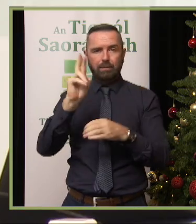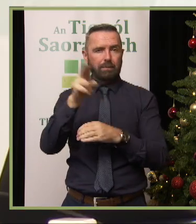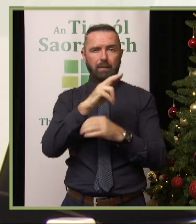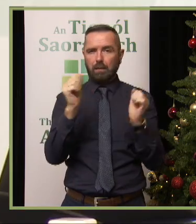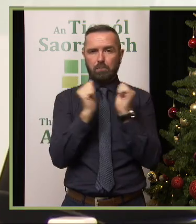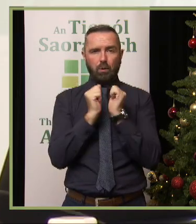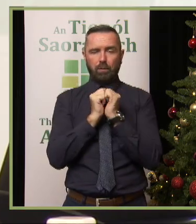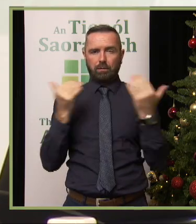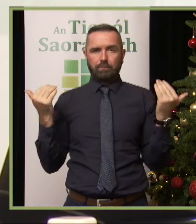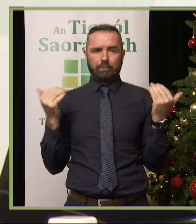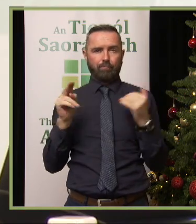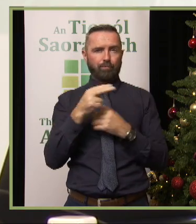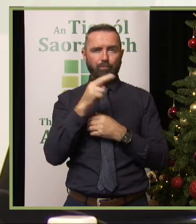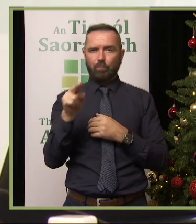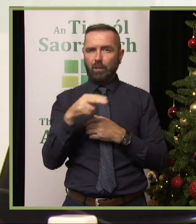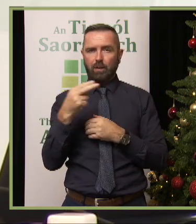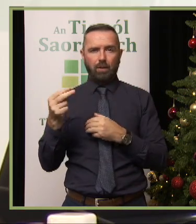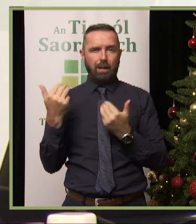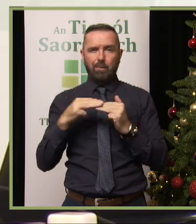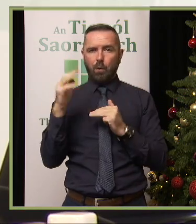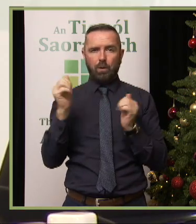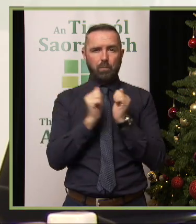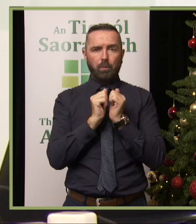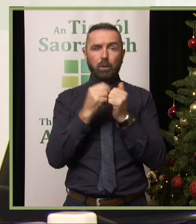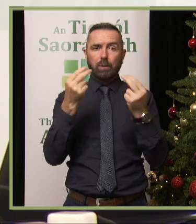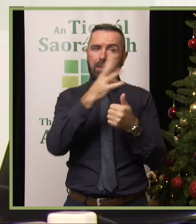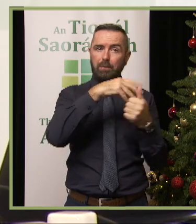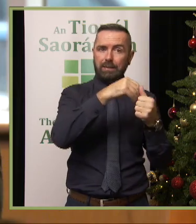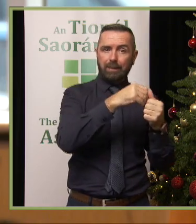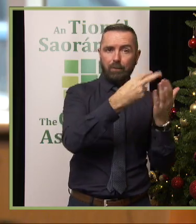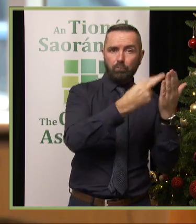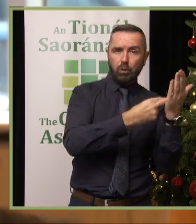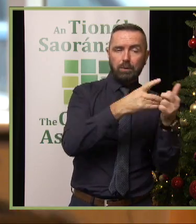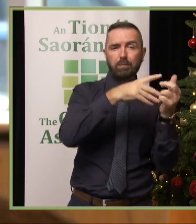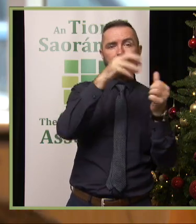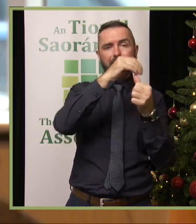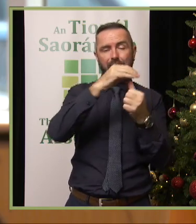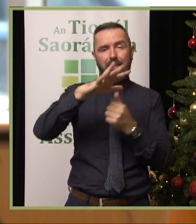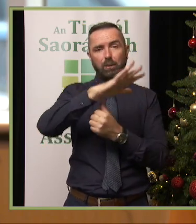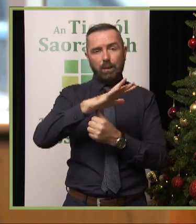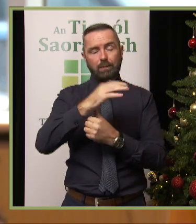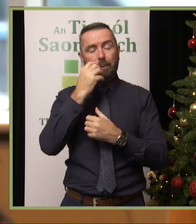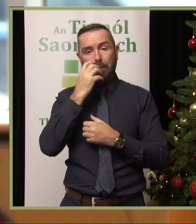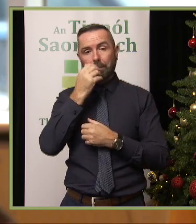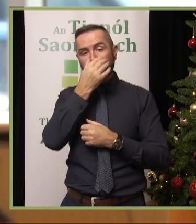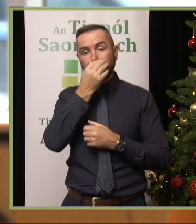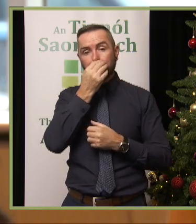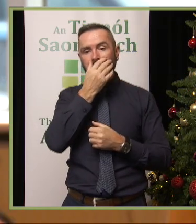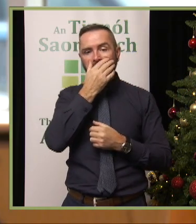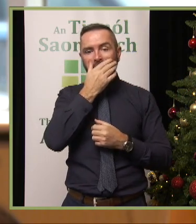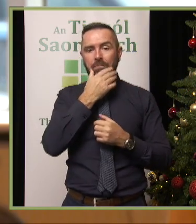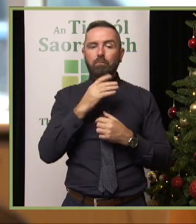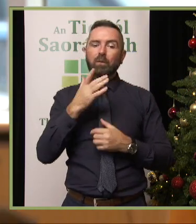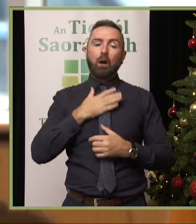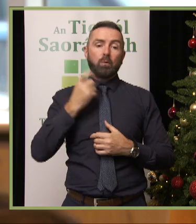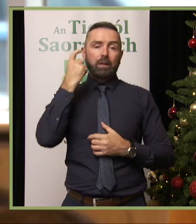appropriate. We need to be specific for specific situations, that's all. Okay, and it's just, we felt that if we couldn't understand what it